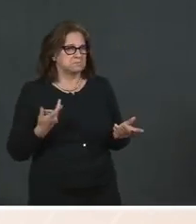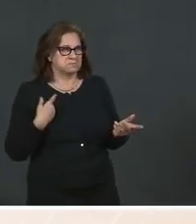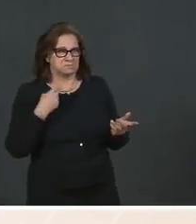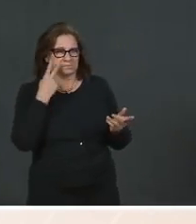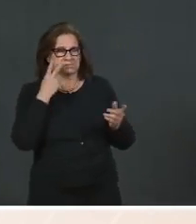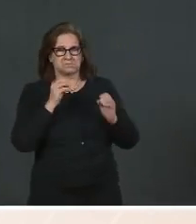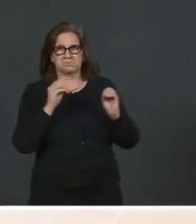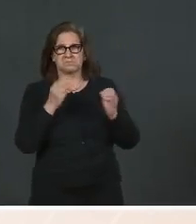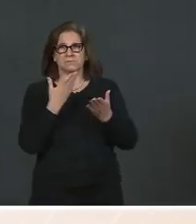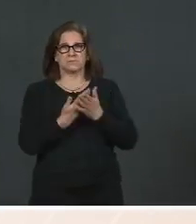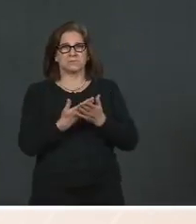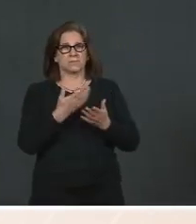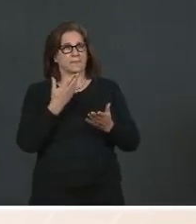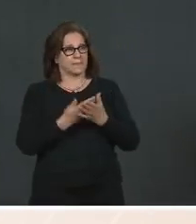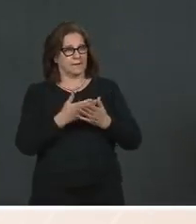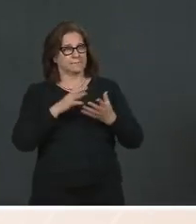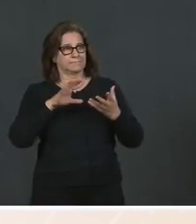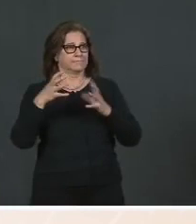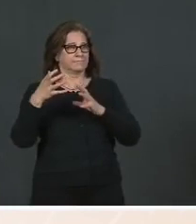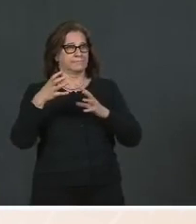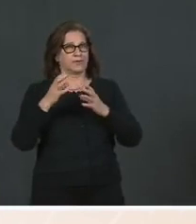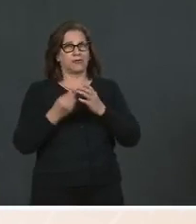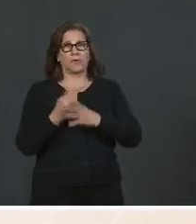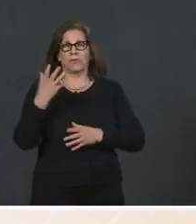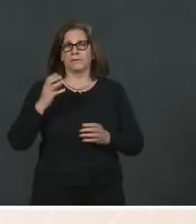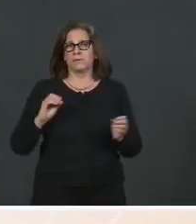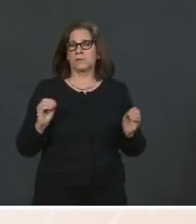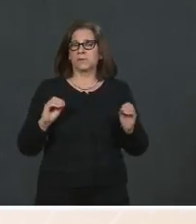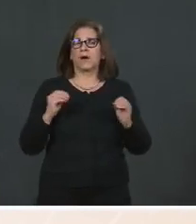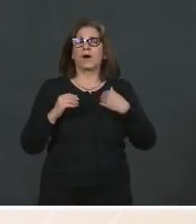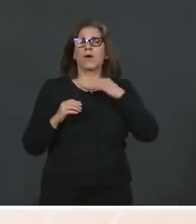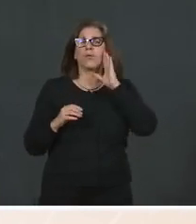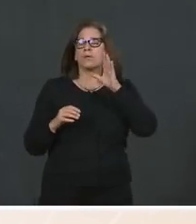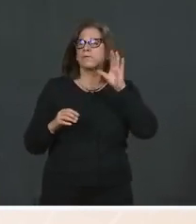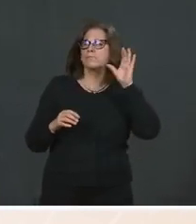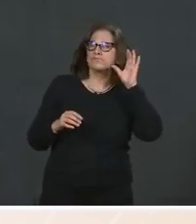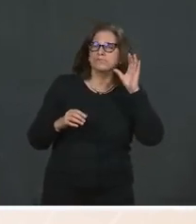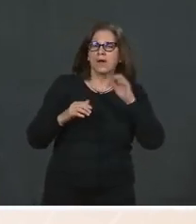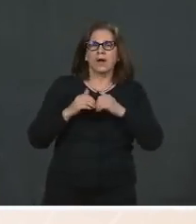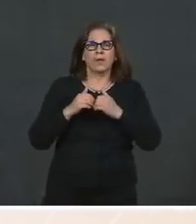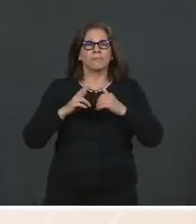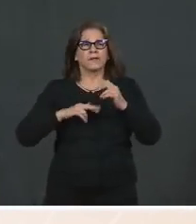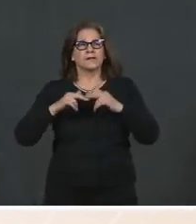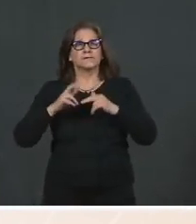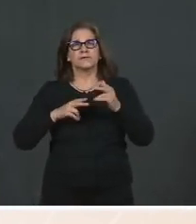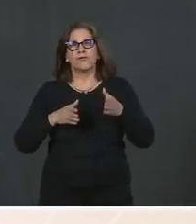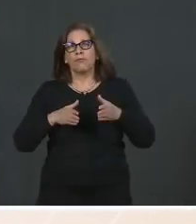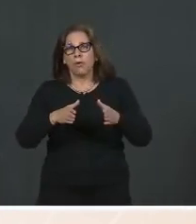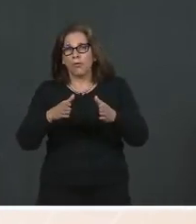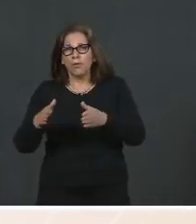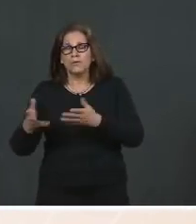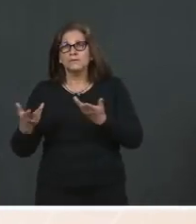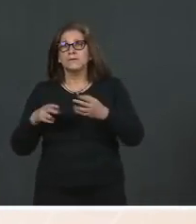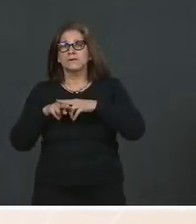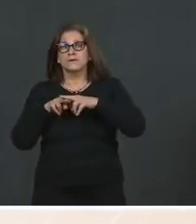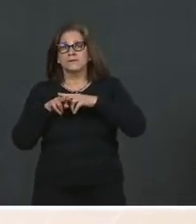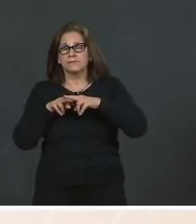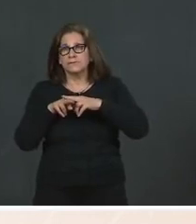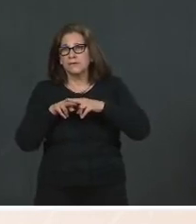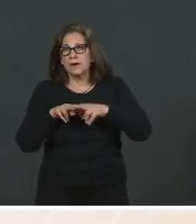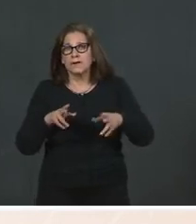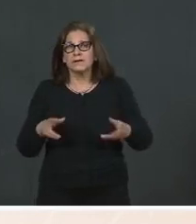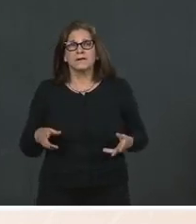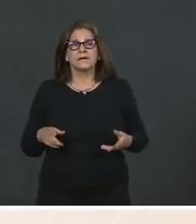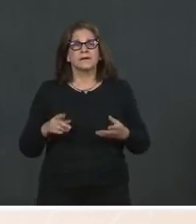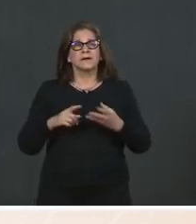nation's infrastructure, rebuilding our roads and our railways, and putting Americans back to work, we're happy to hear it. And then finally, on the